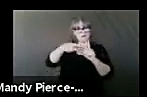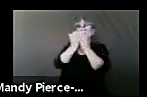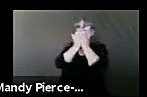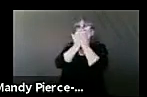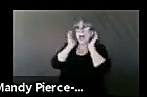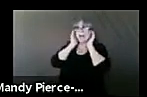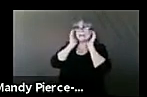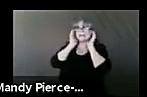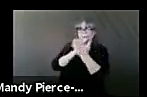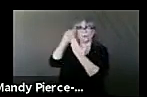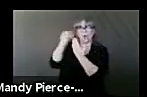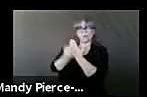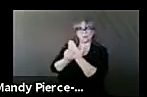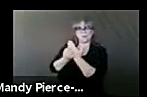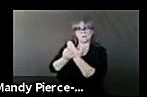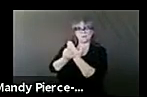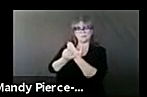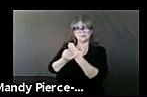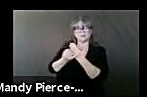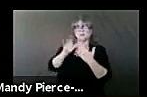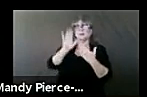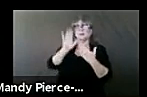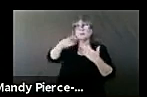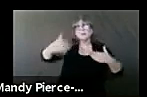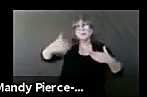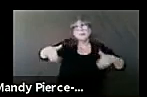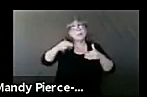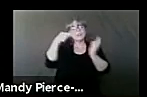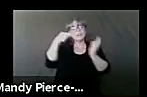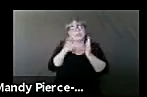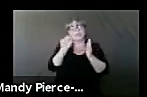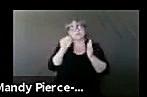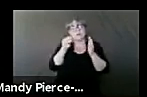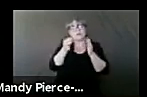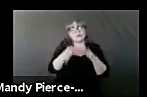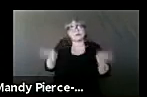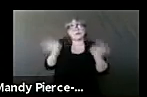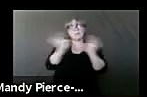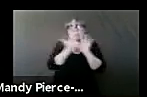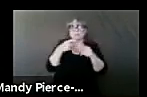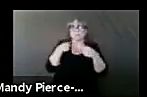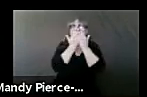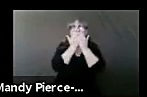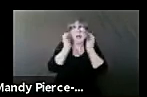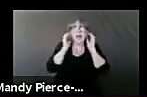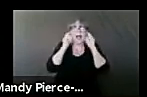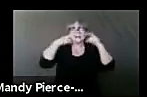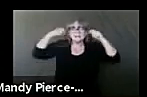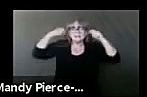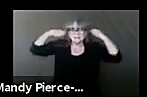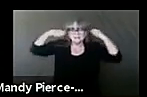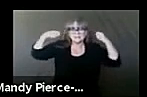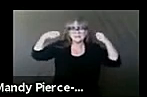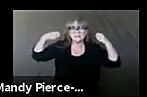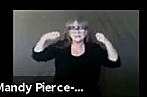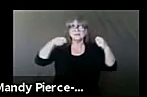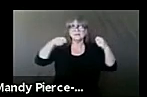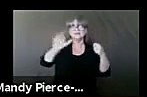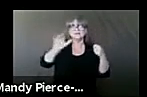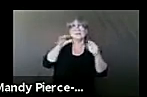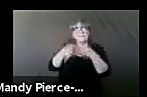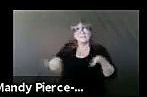Governor Polis asked us to do last week. It's really important to wear them to protect others whenever you need to leave the home for